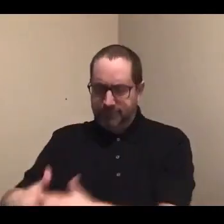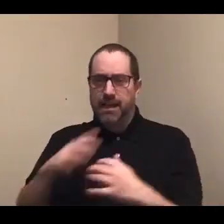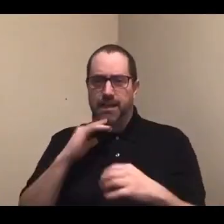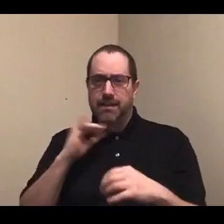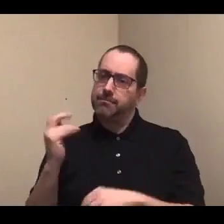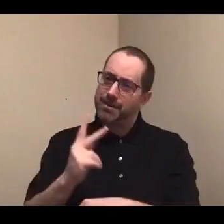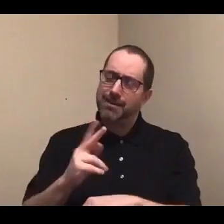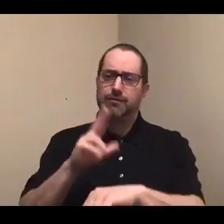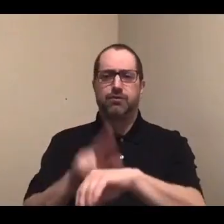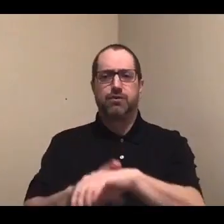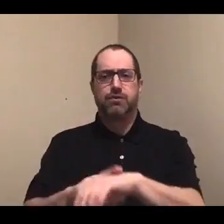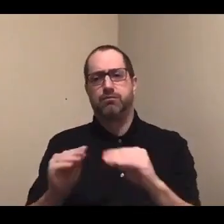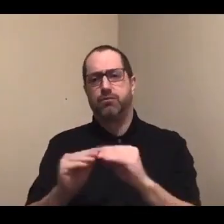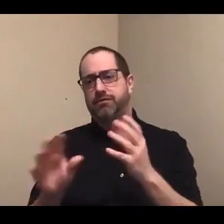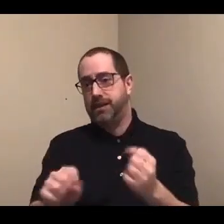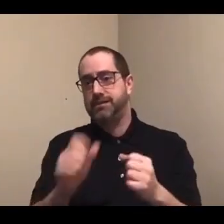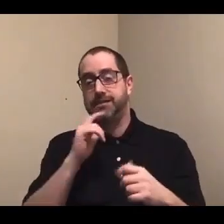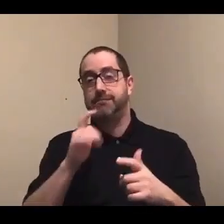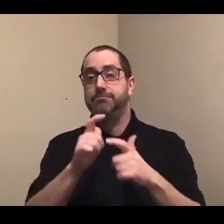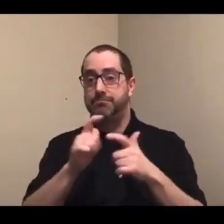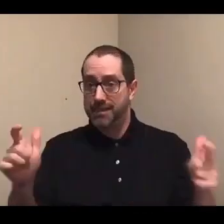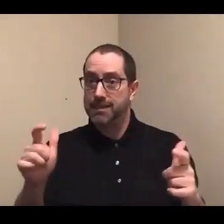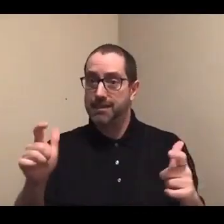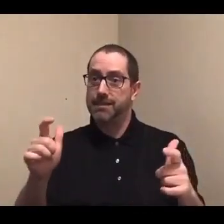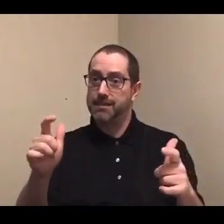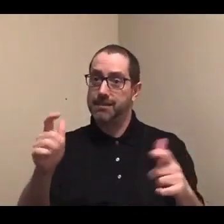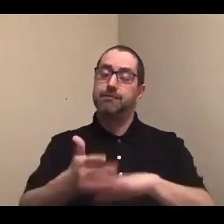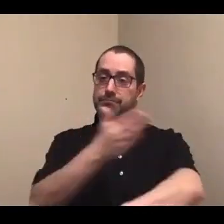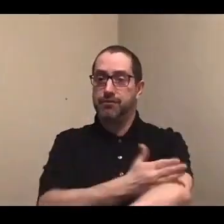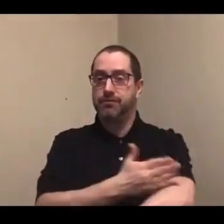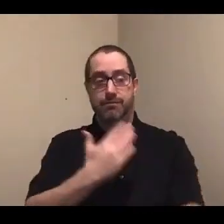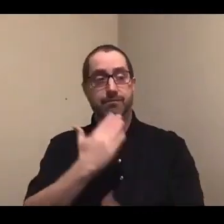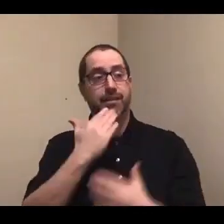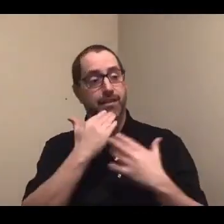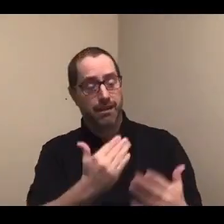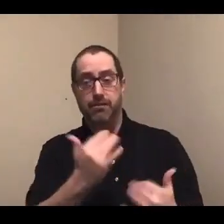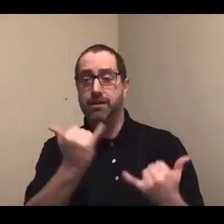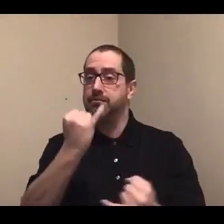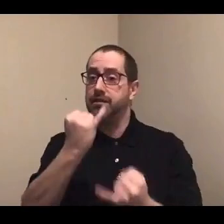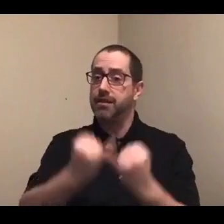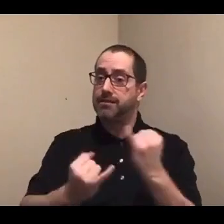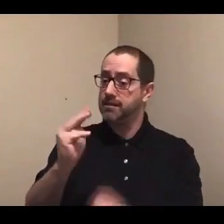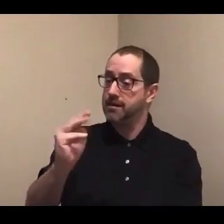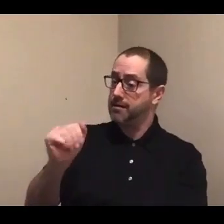step forward in the program. Thank you, and with that, I'll turn it over to Matt for questions. Perfect. Thank